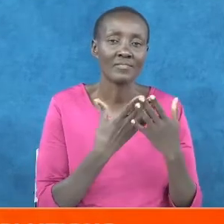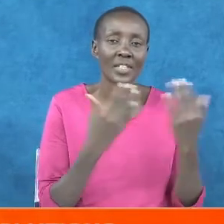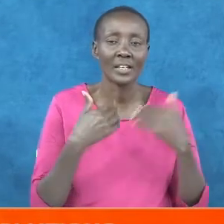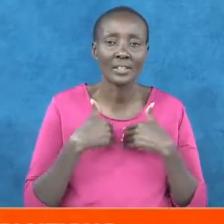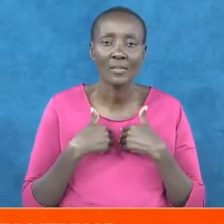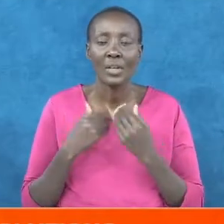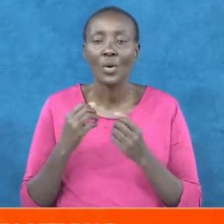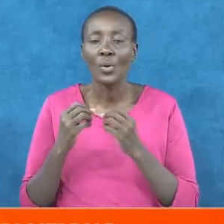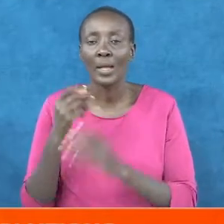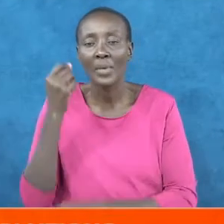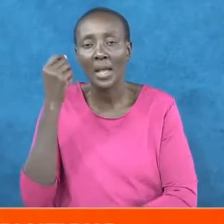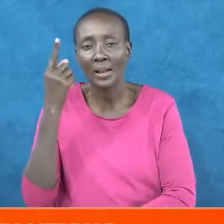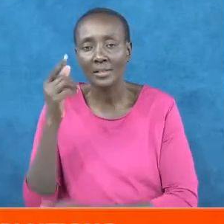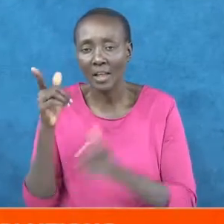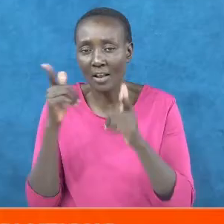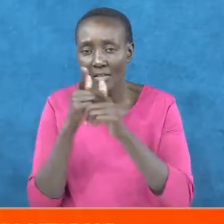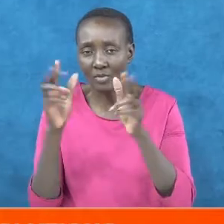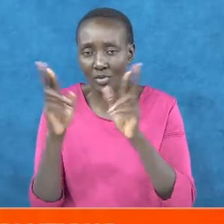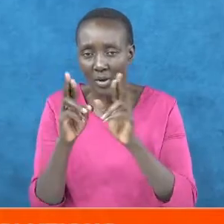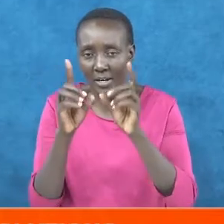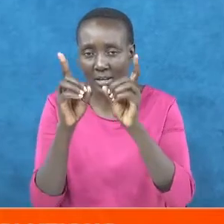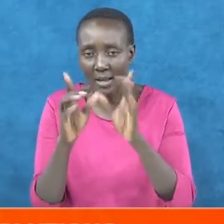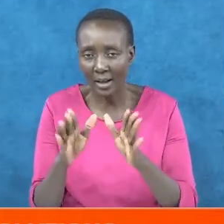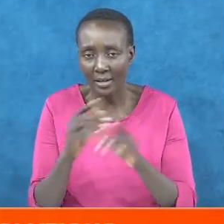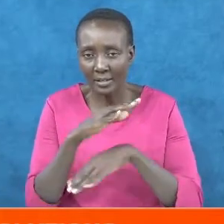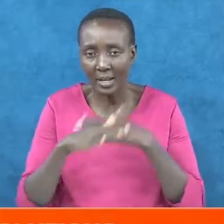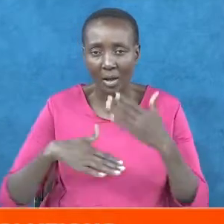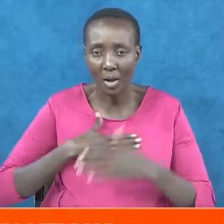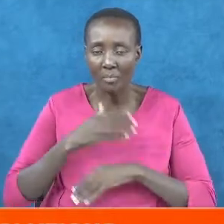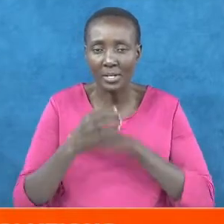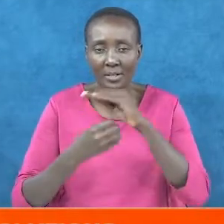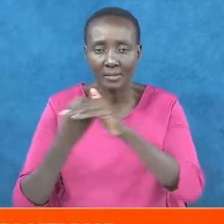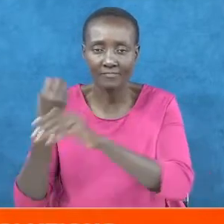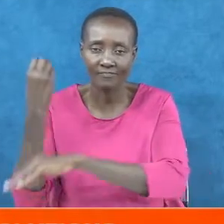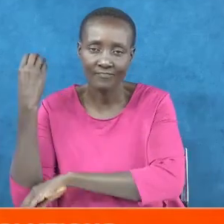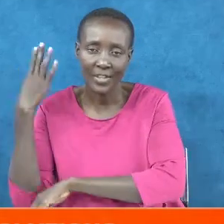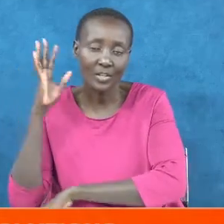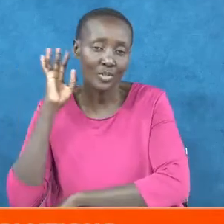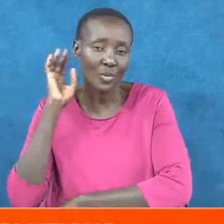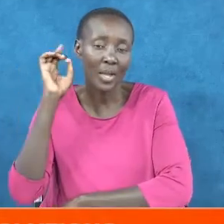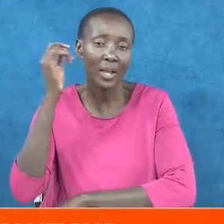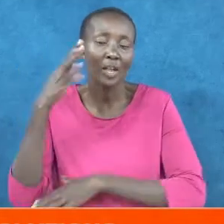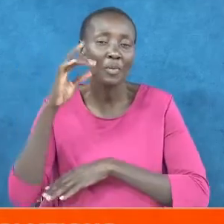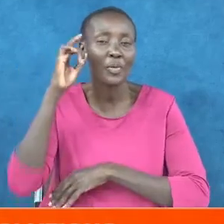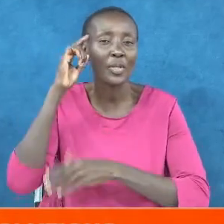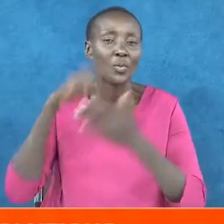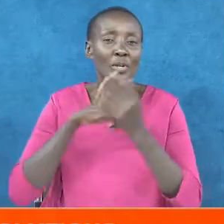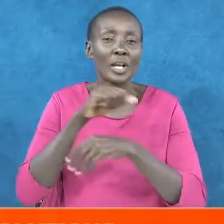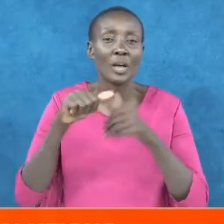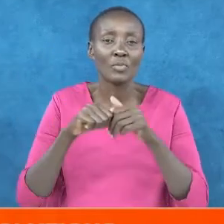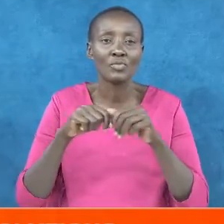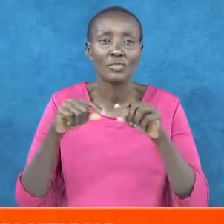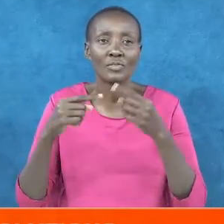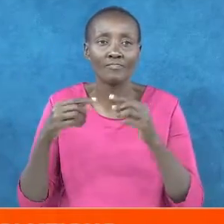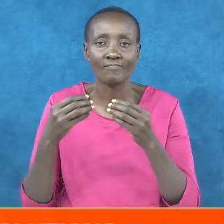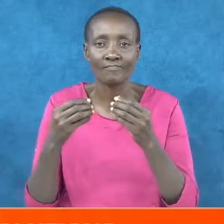I understand now we have the video. Director, if you can just give us a take on what Kenyans think about alternative dispute